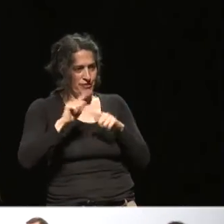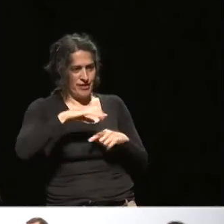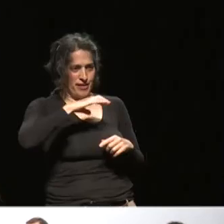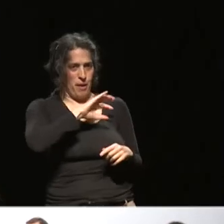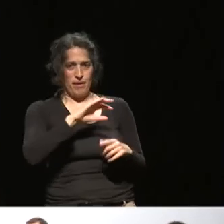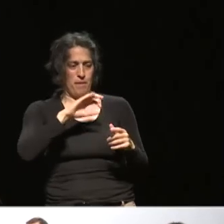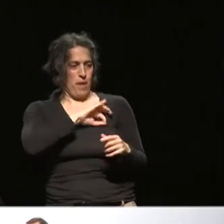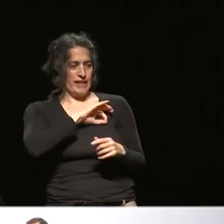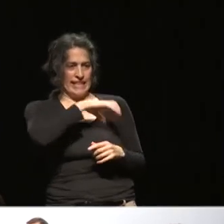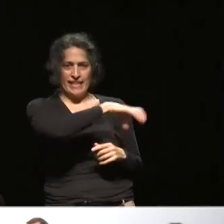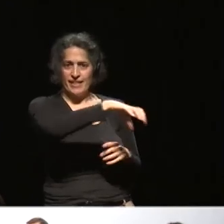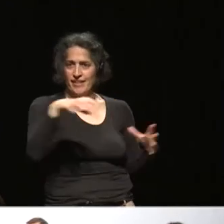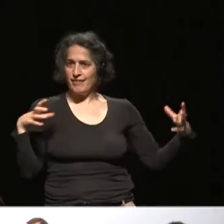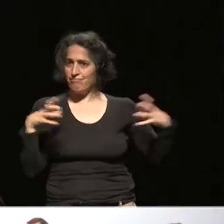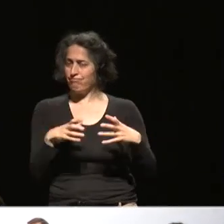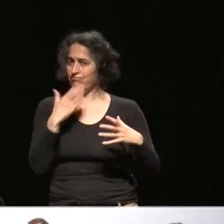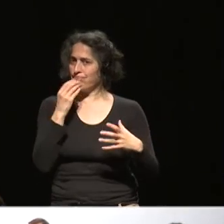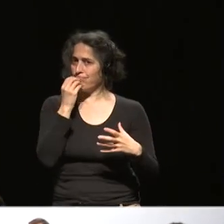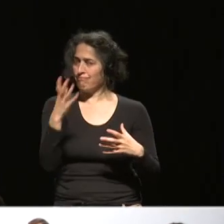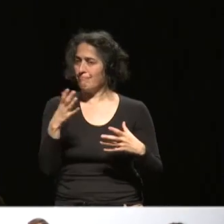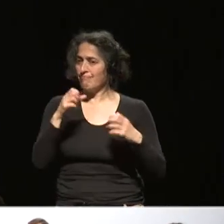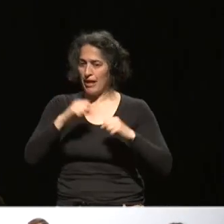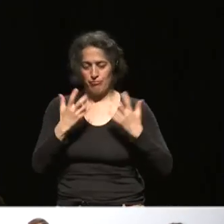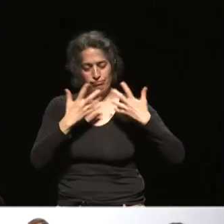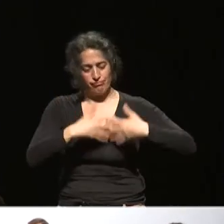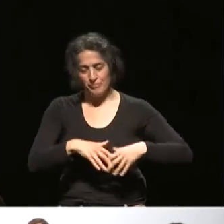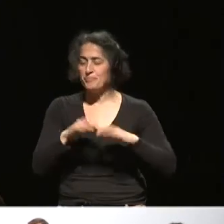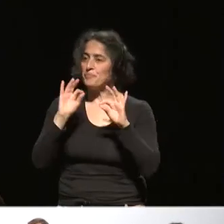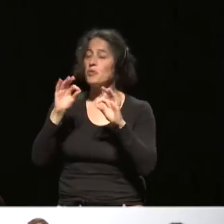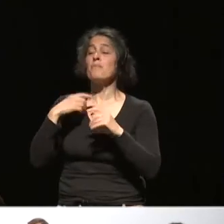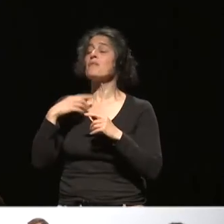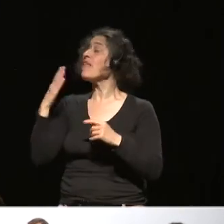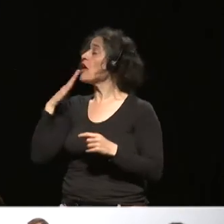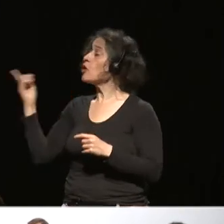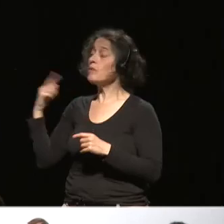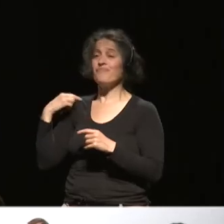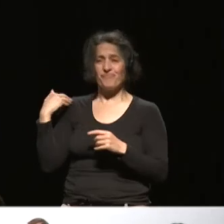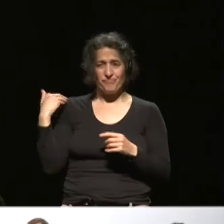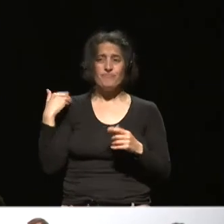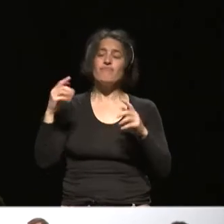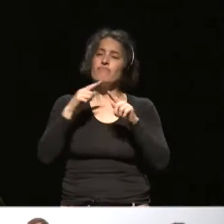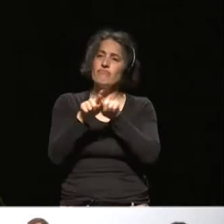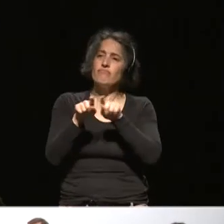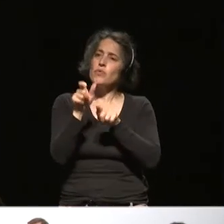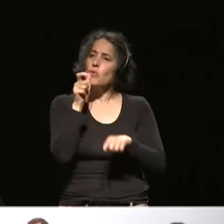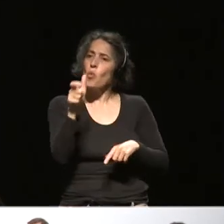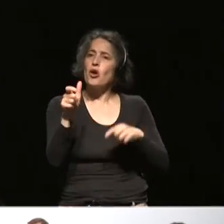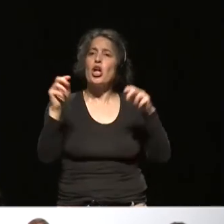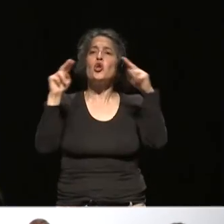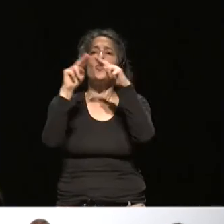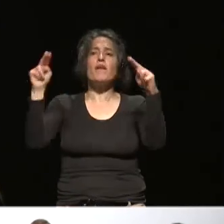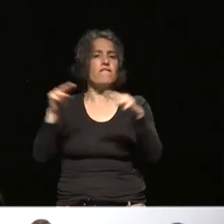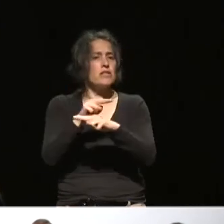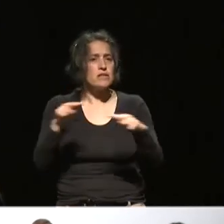Thank you very much also for bringing this concept of universality. I think is one of the key changes in the new